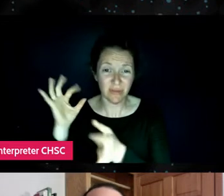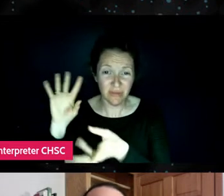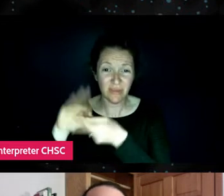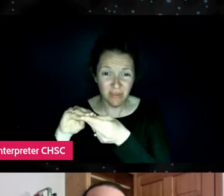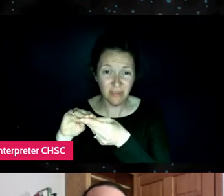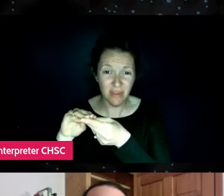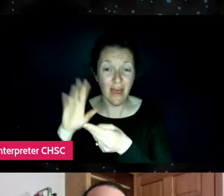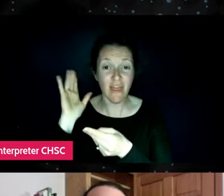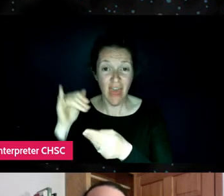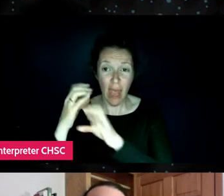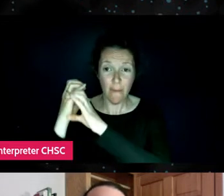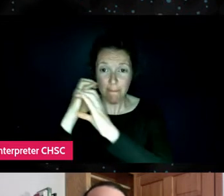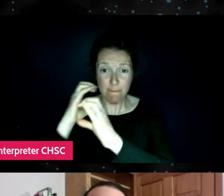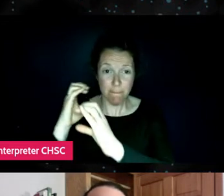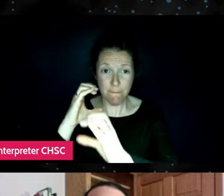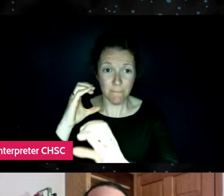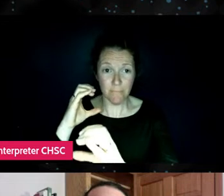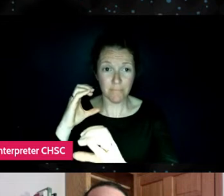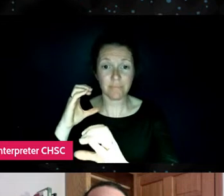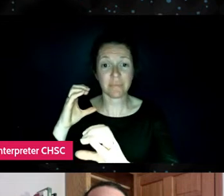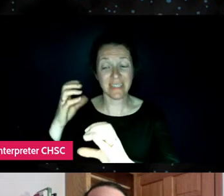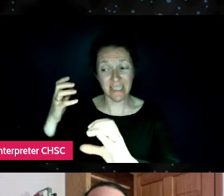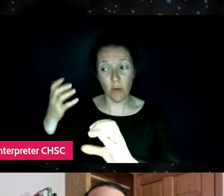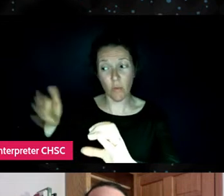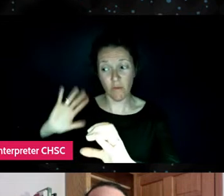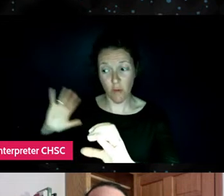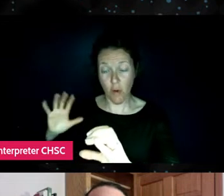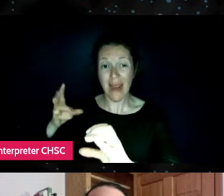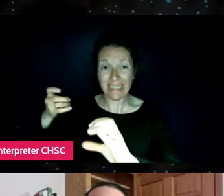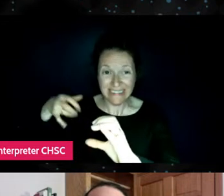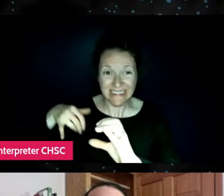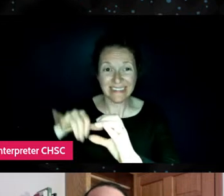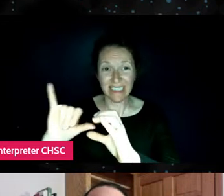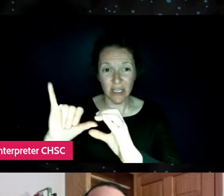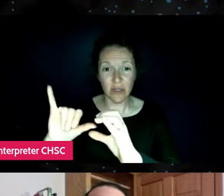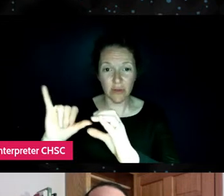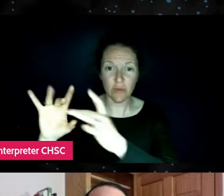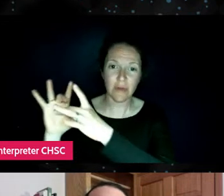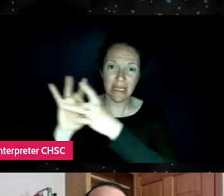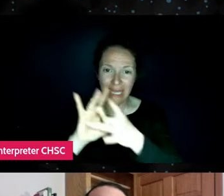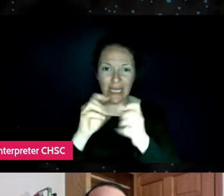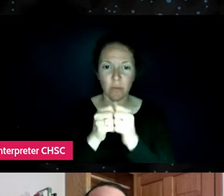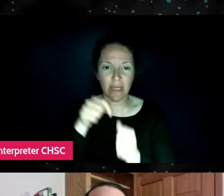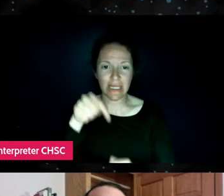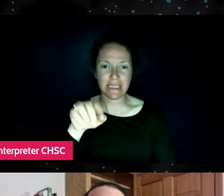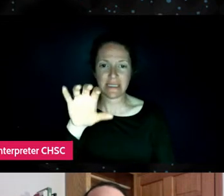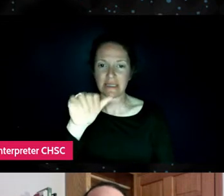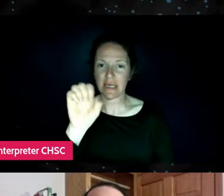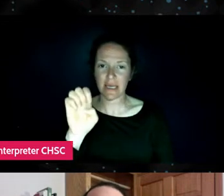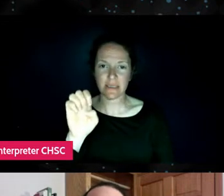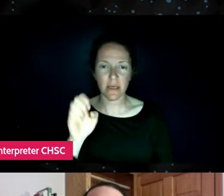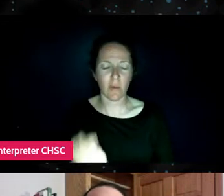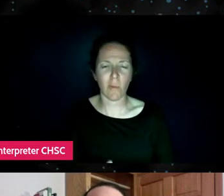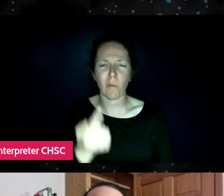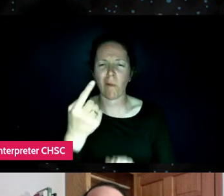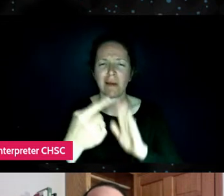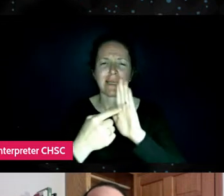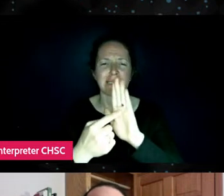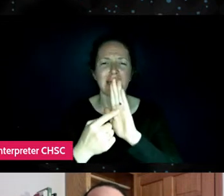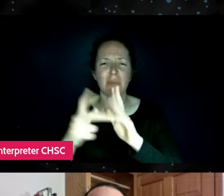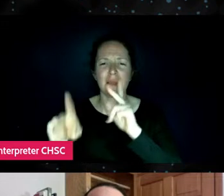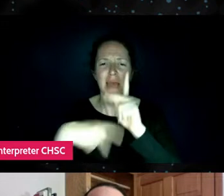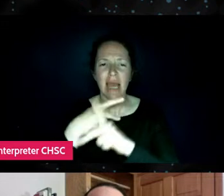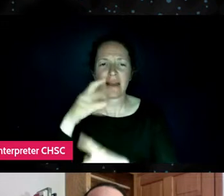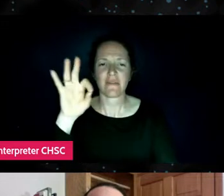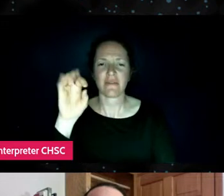That pipeline was and continues to be part of this case. It's just one example of the type of fossil fuel